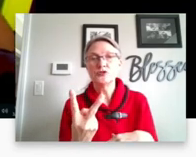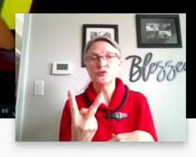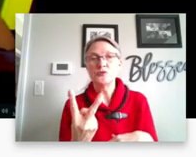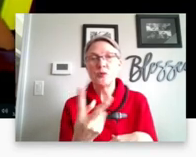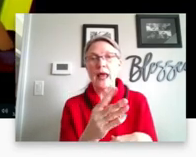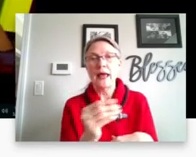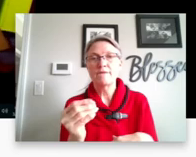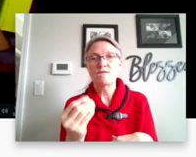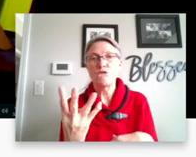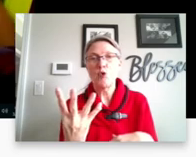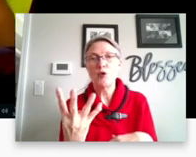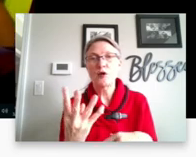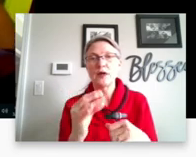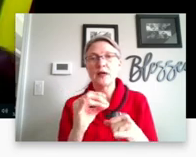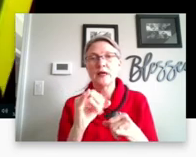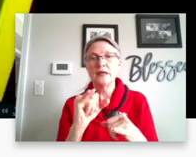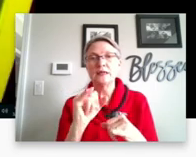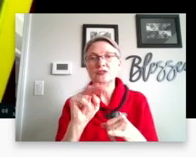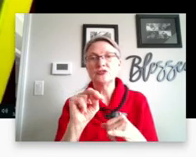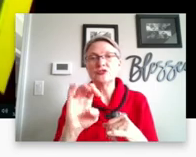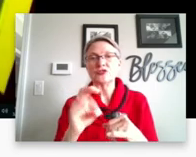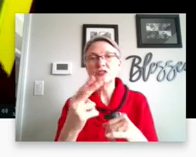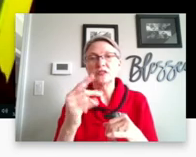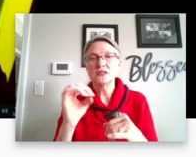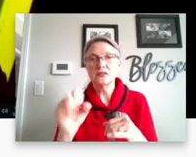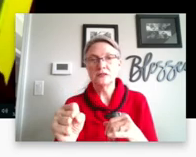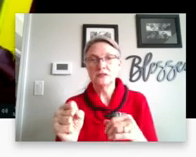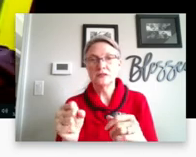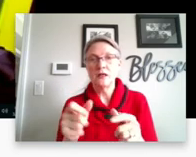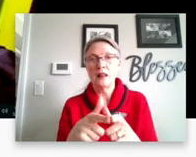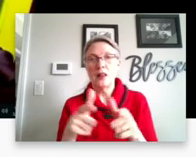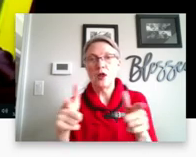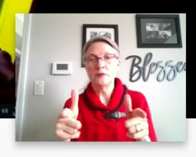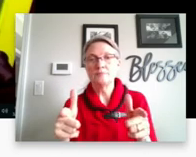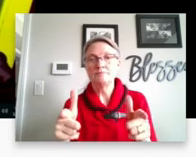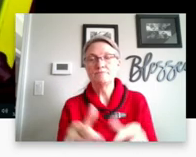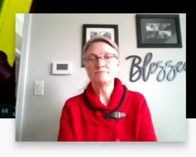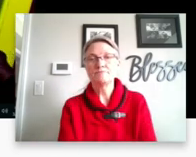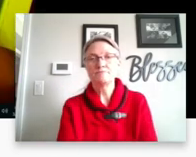2 and 4 inches long.